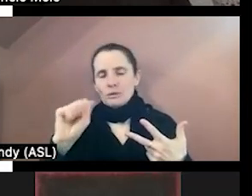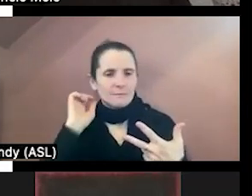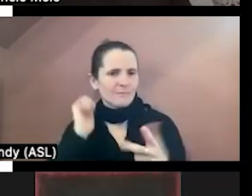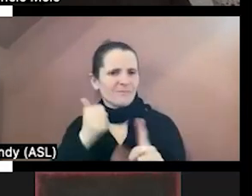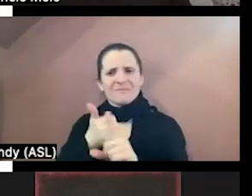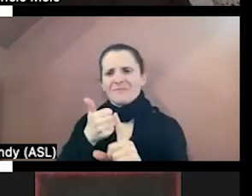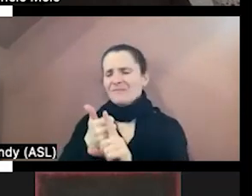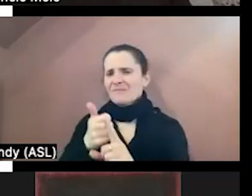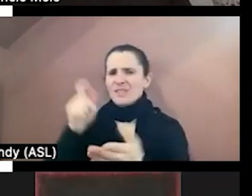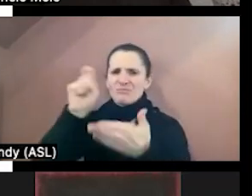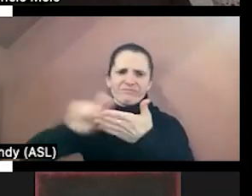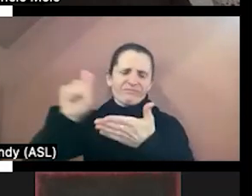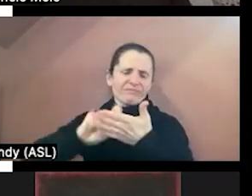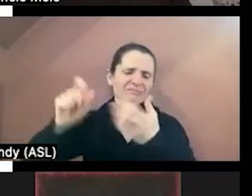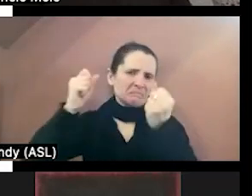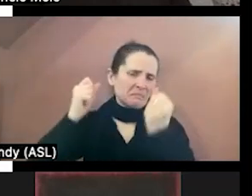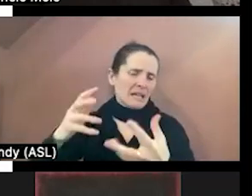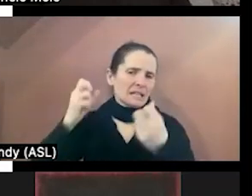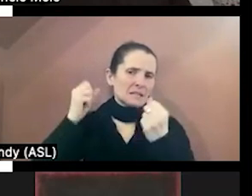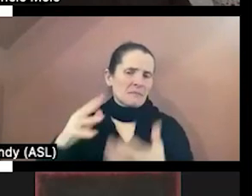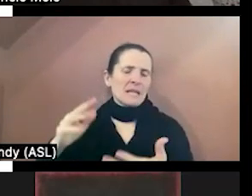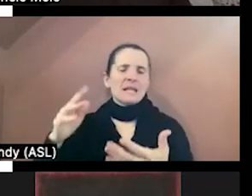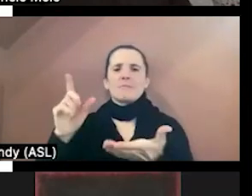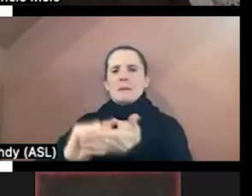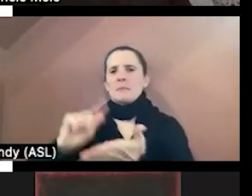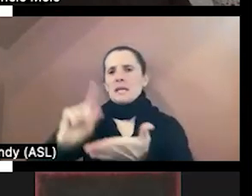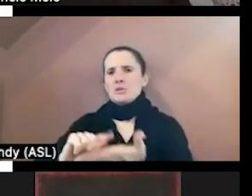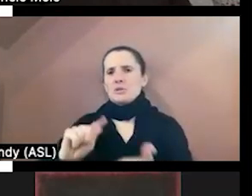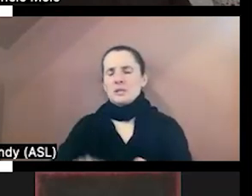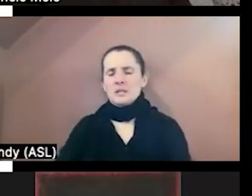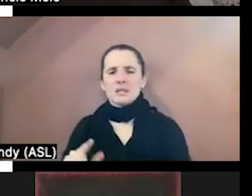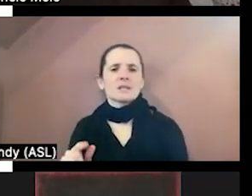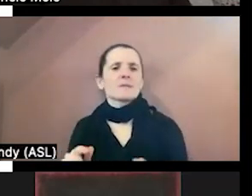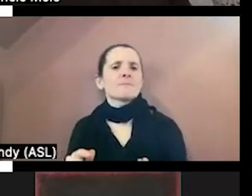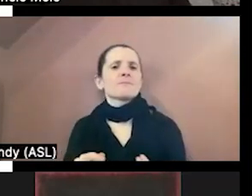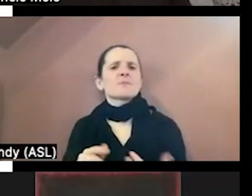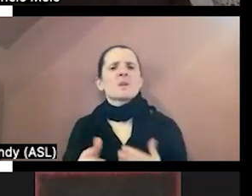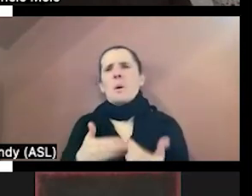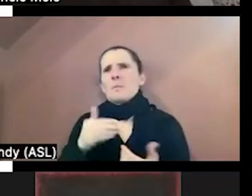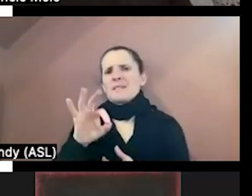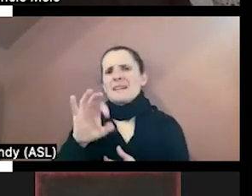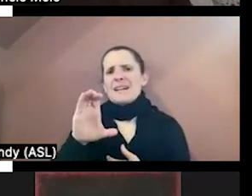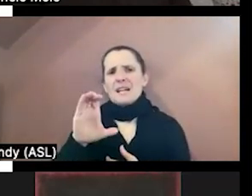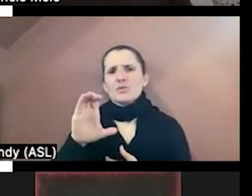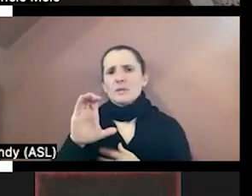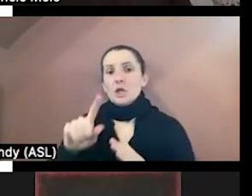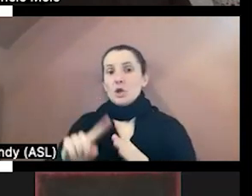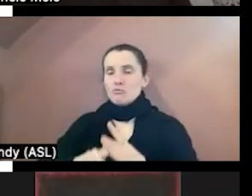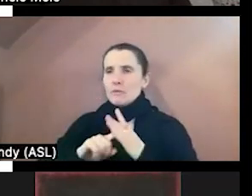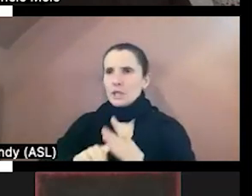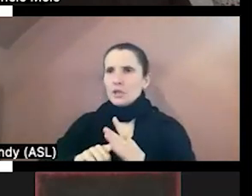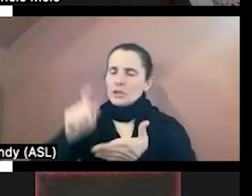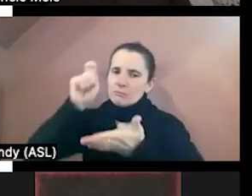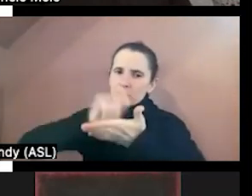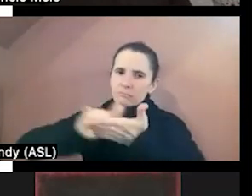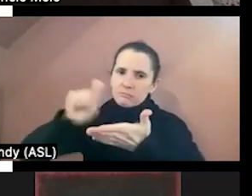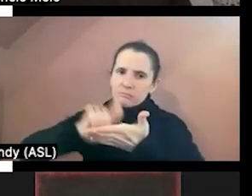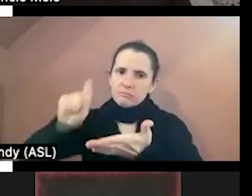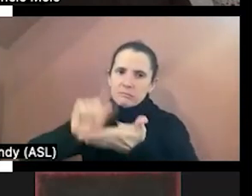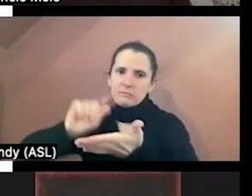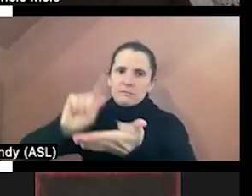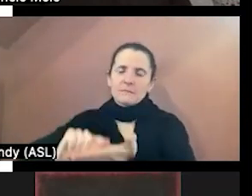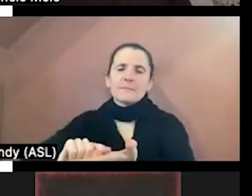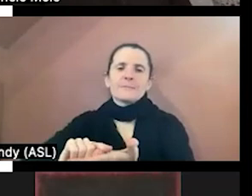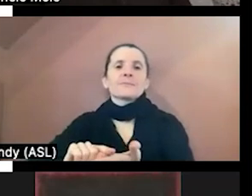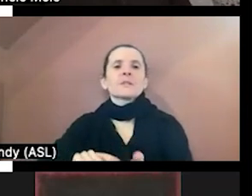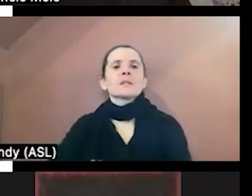some pamphlets, almost 900 original publications. And he became even more prolific as